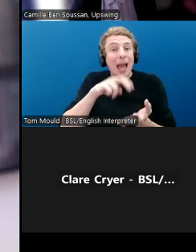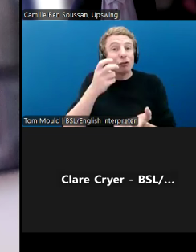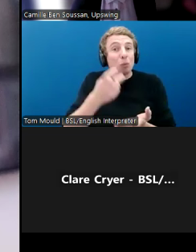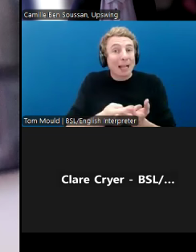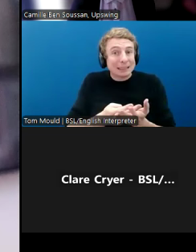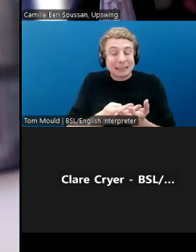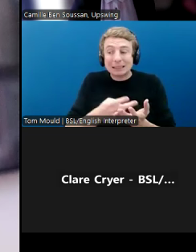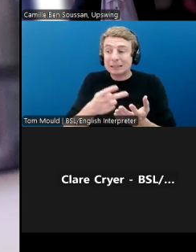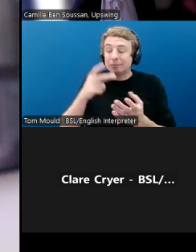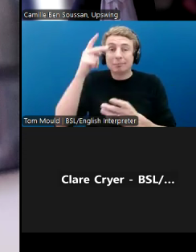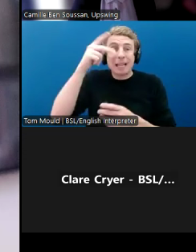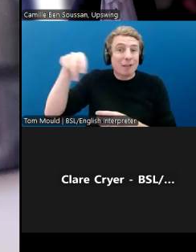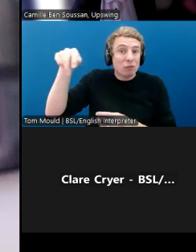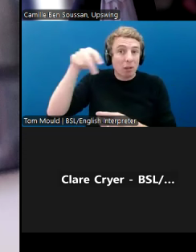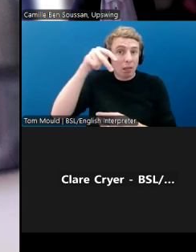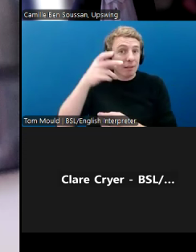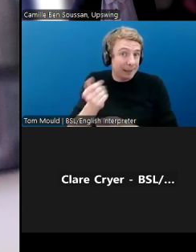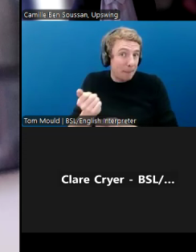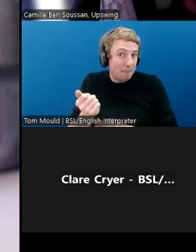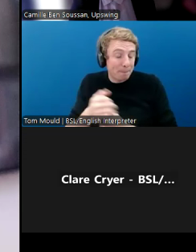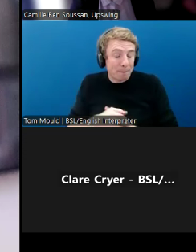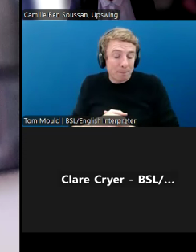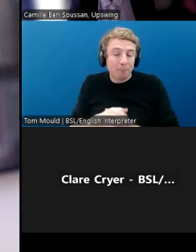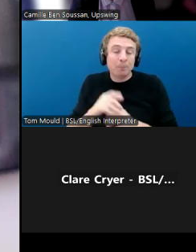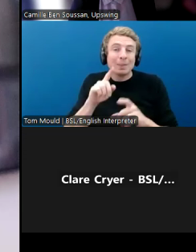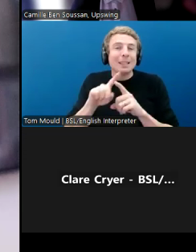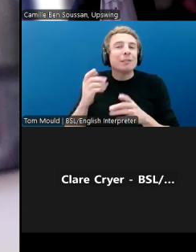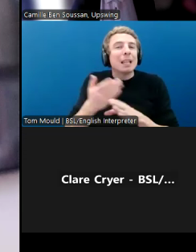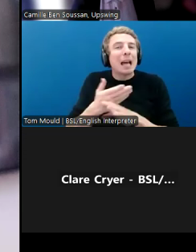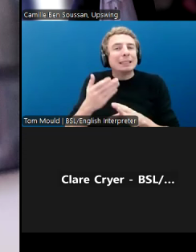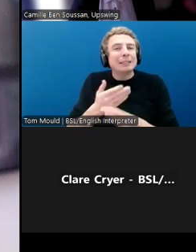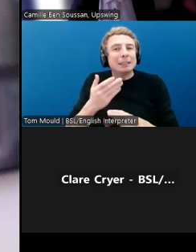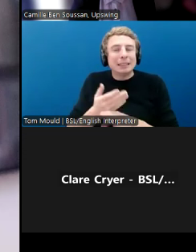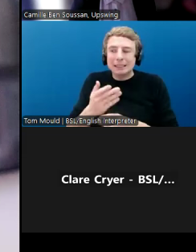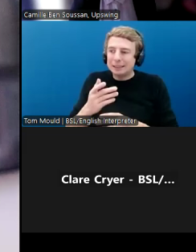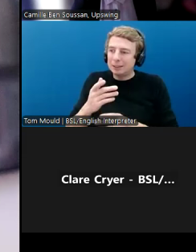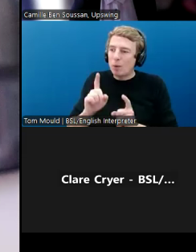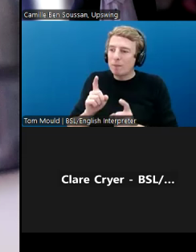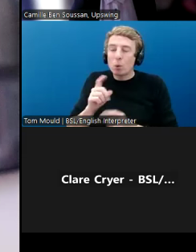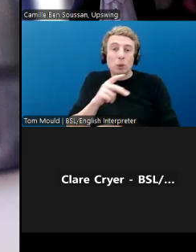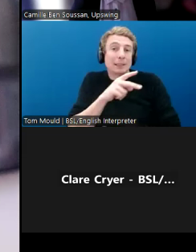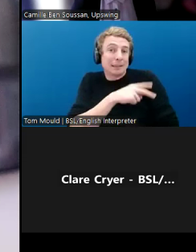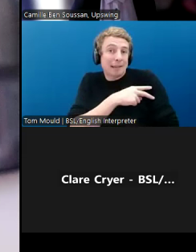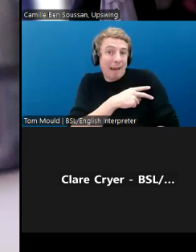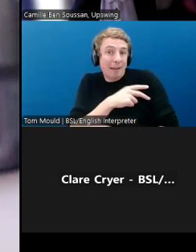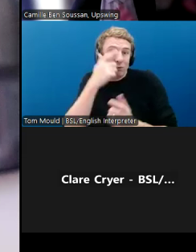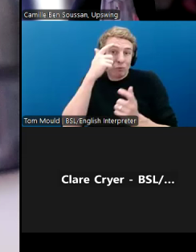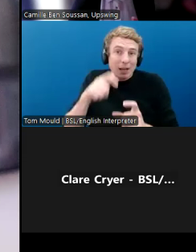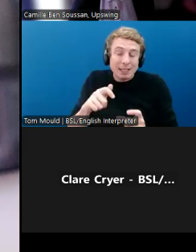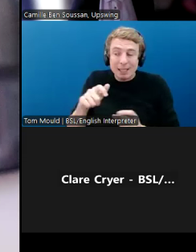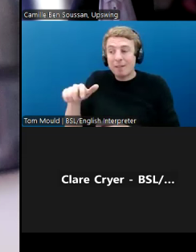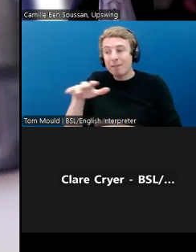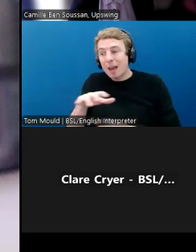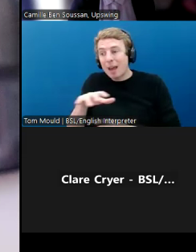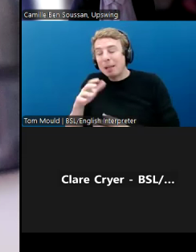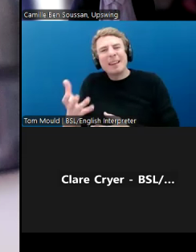the activities to engage the staff, the residents, and their families in playful interventions and parties. And the parties